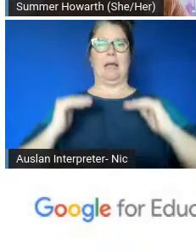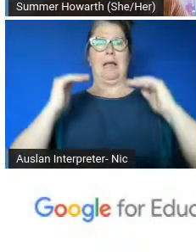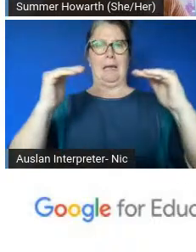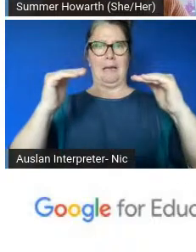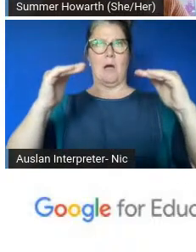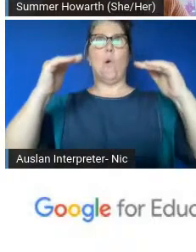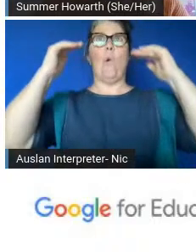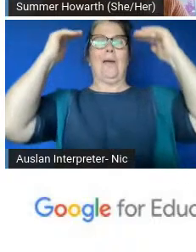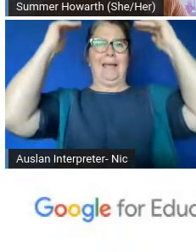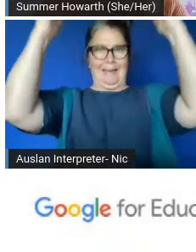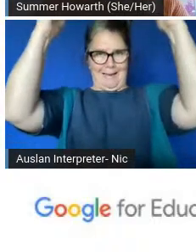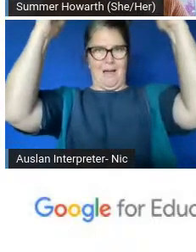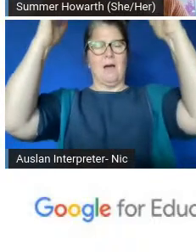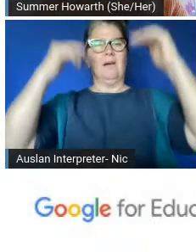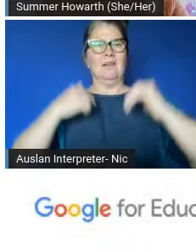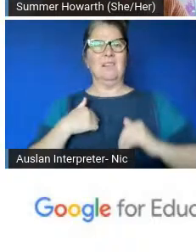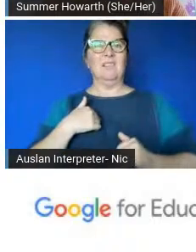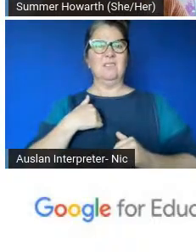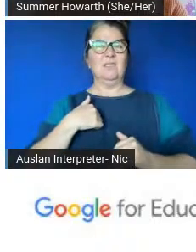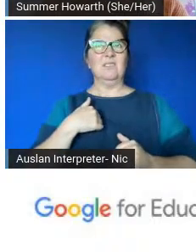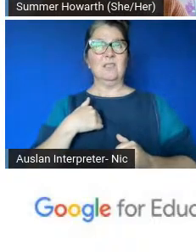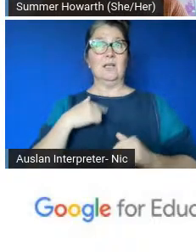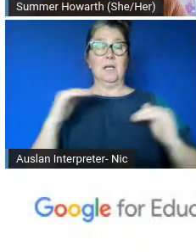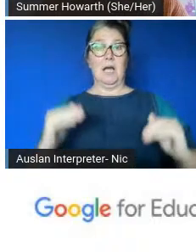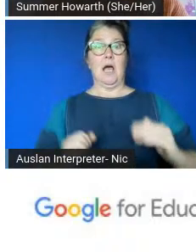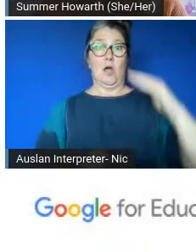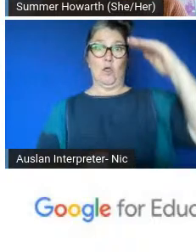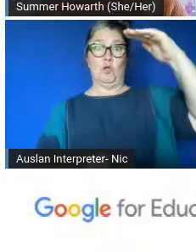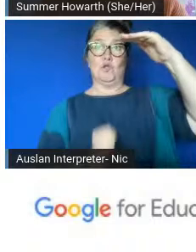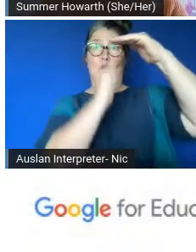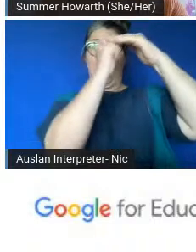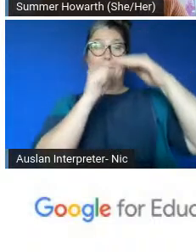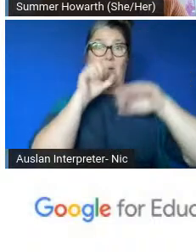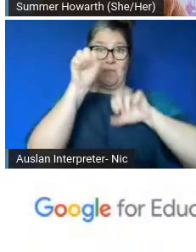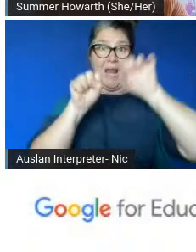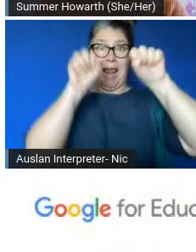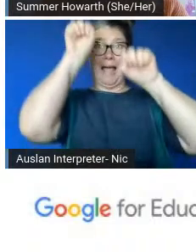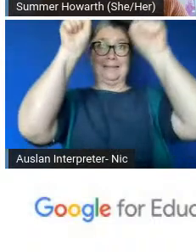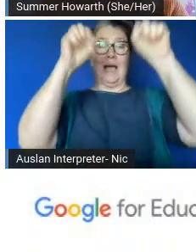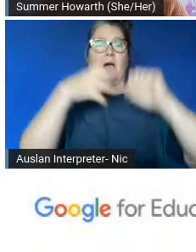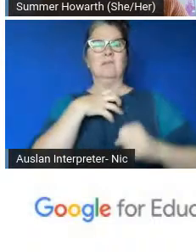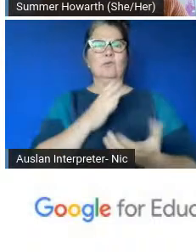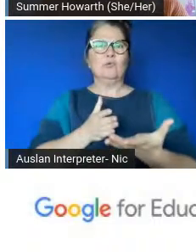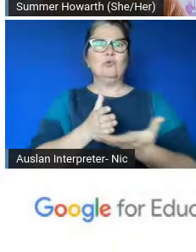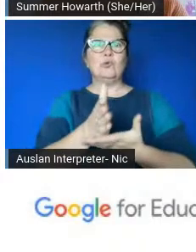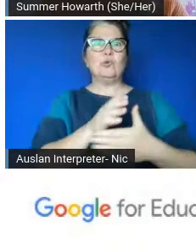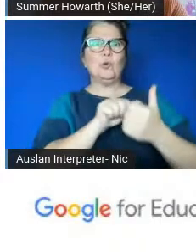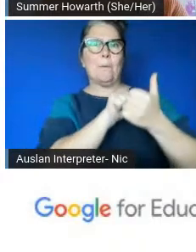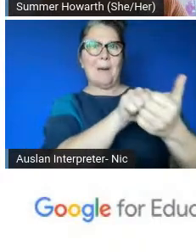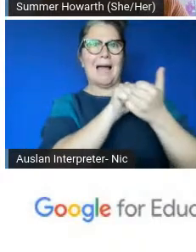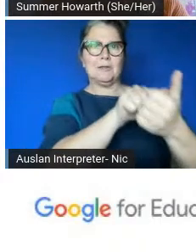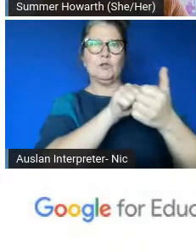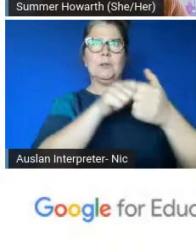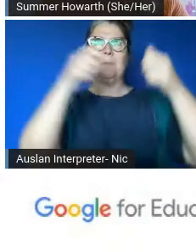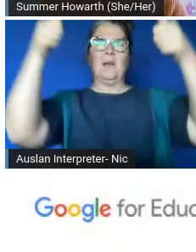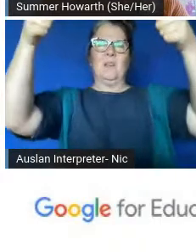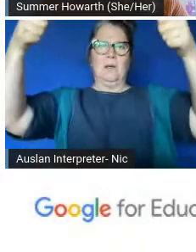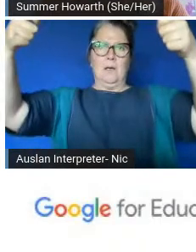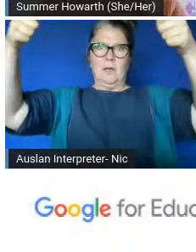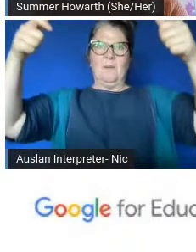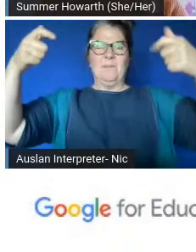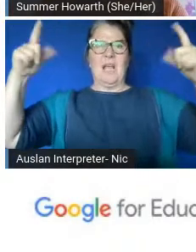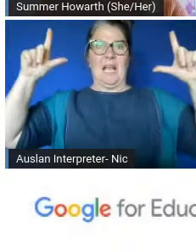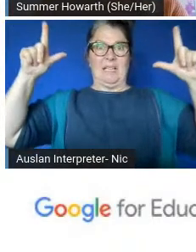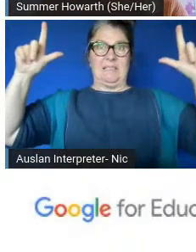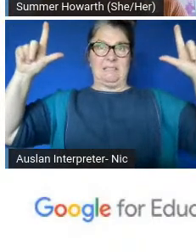agency, and they're moving up towards real partnership. You turn them right down and you keep control. That's when you're in the 2. So as learning